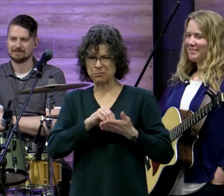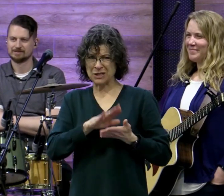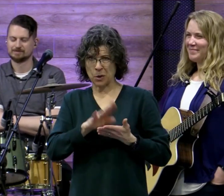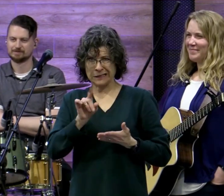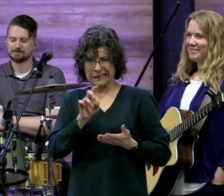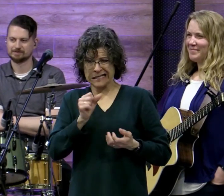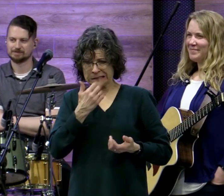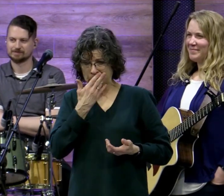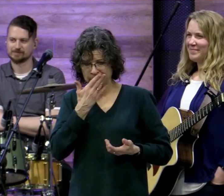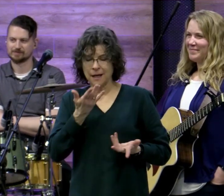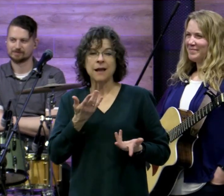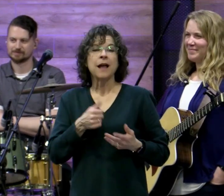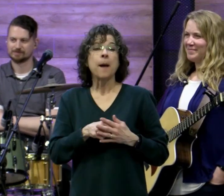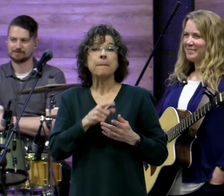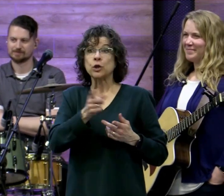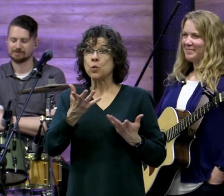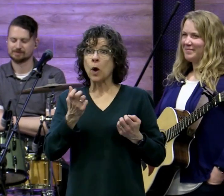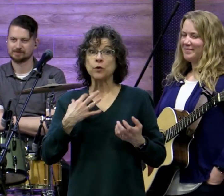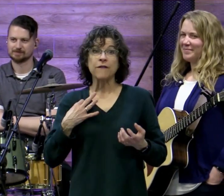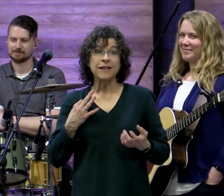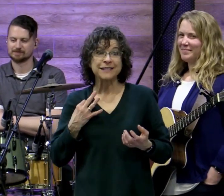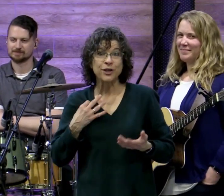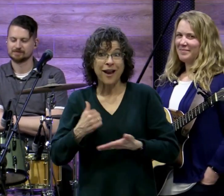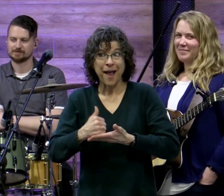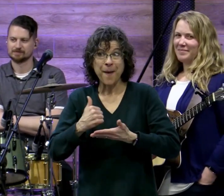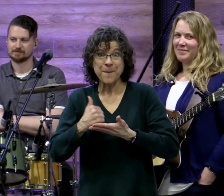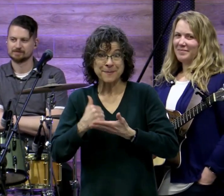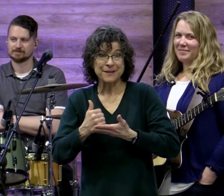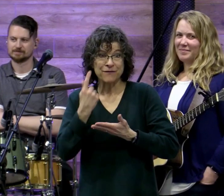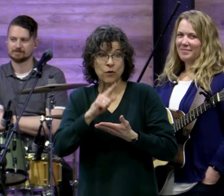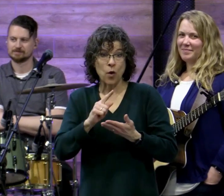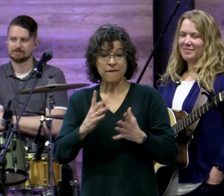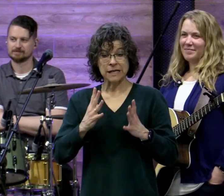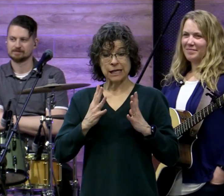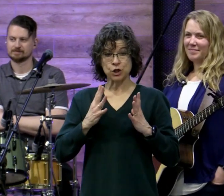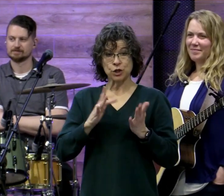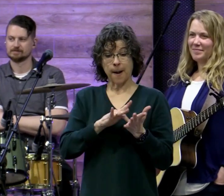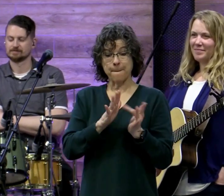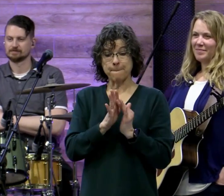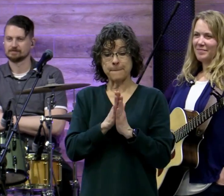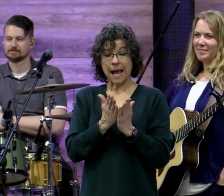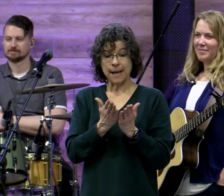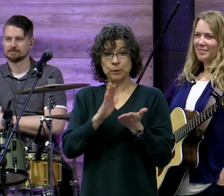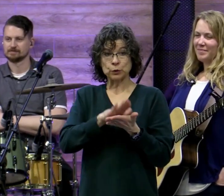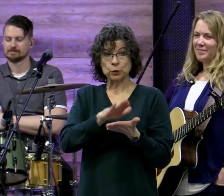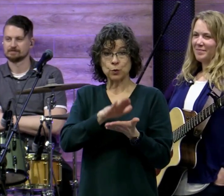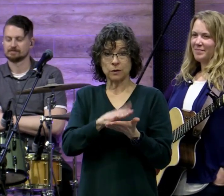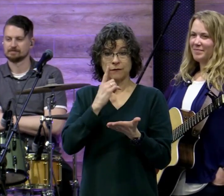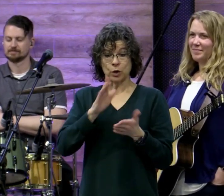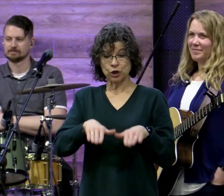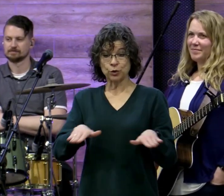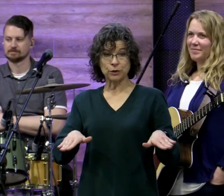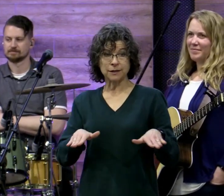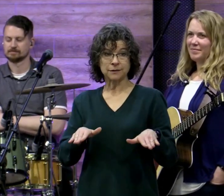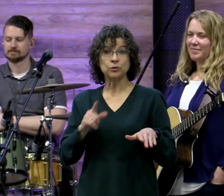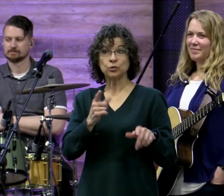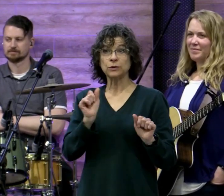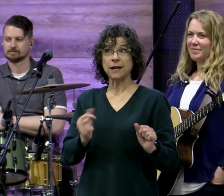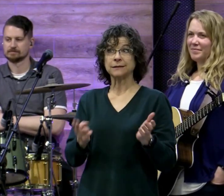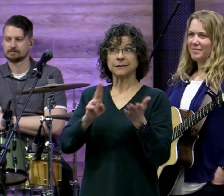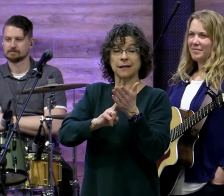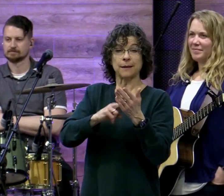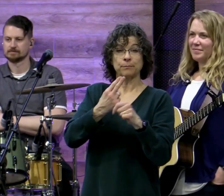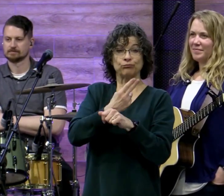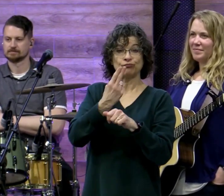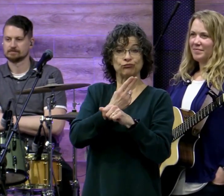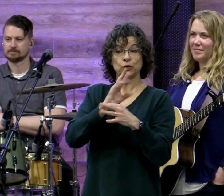like to volunteer for that, if you'd like to help pull that off and make that happen, volunteers, you can sign up using the link online. It's the